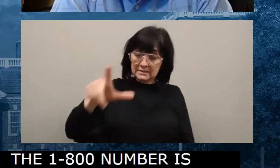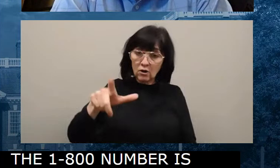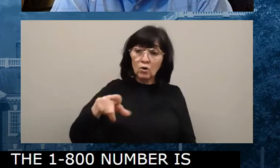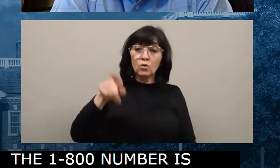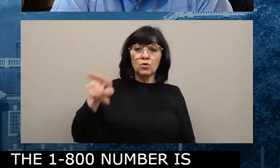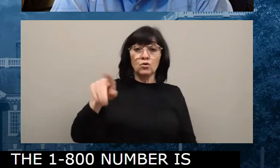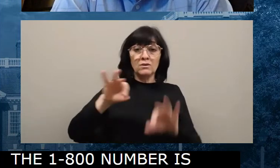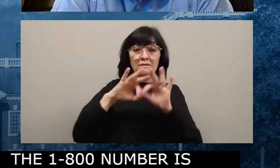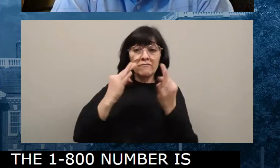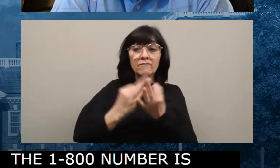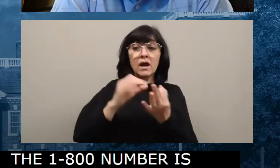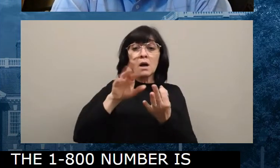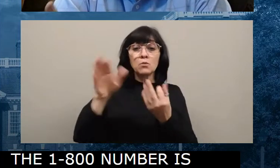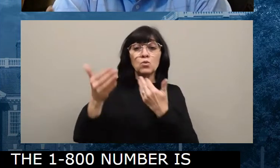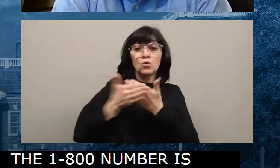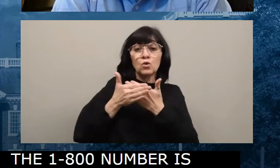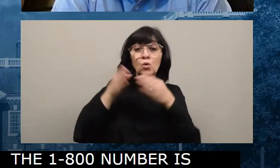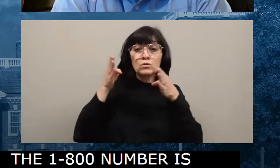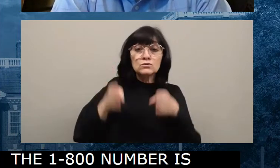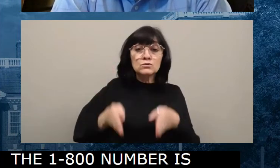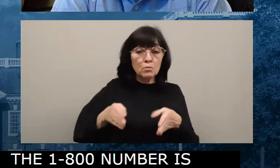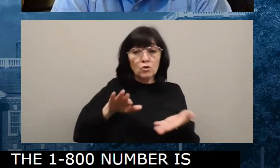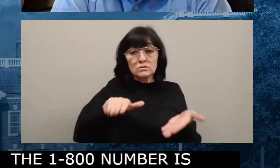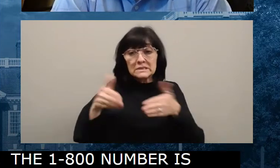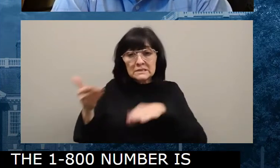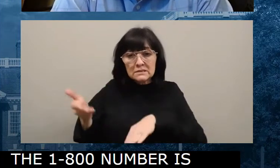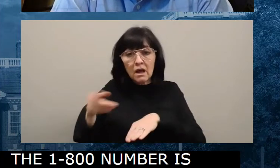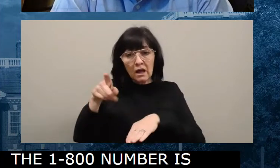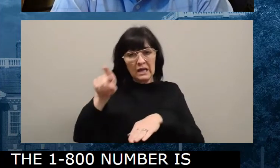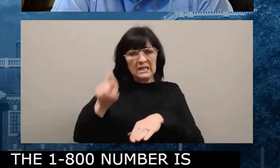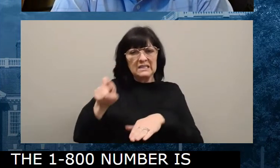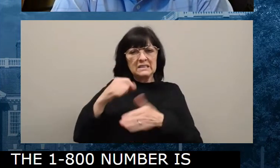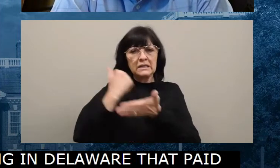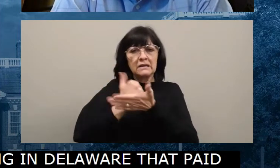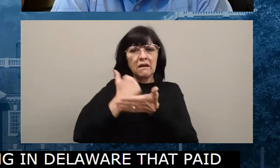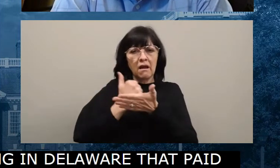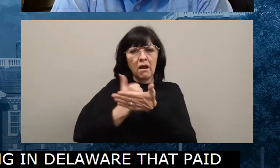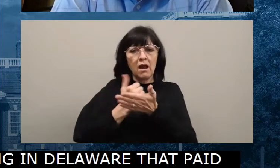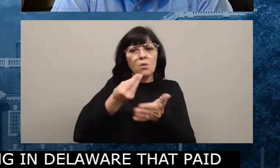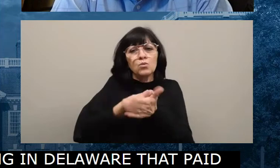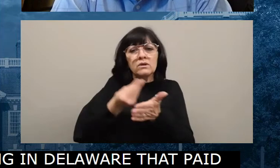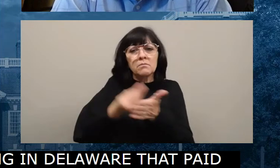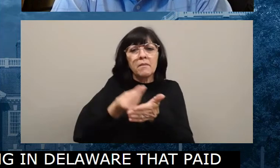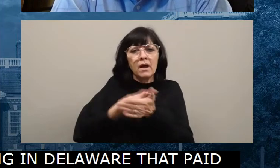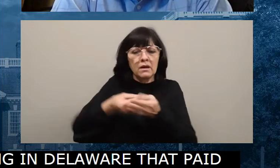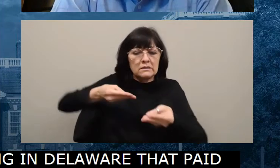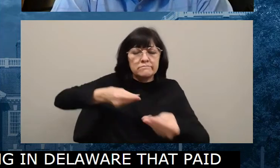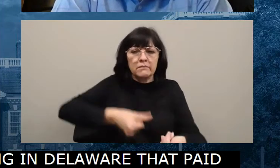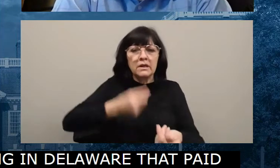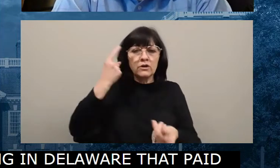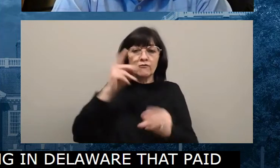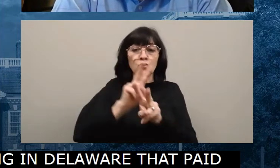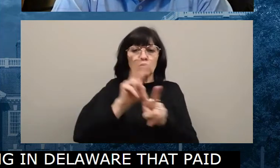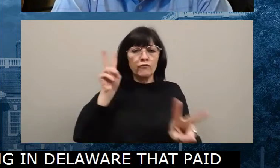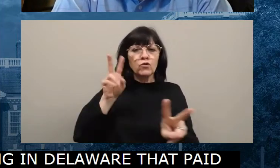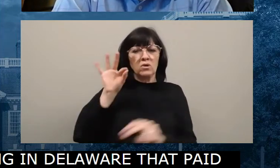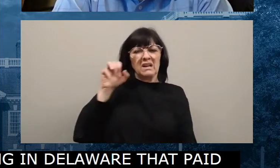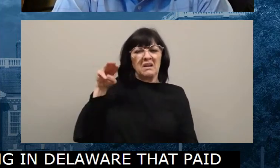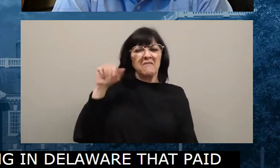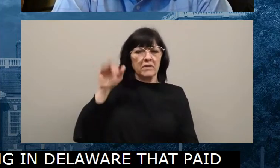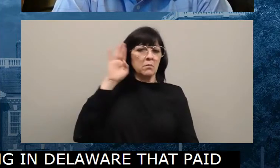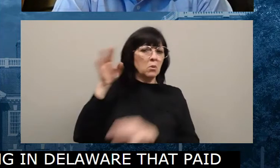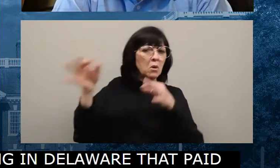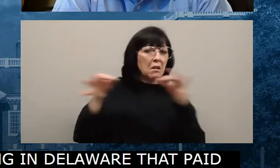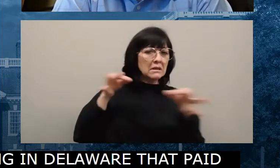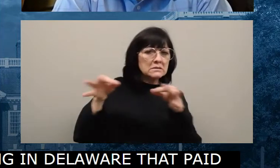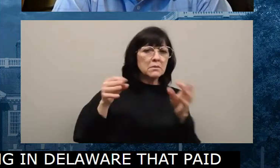of somebody that died because of COVID can apply. There's still other parameters that FEMA will discuss with you. But again, we'll post